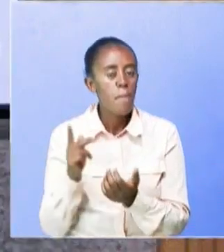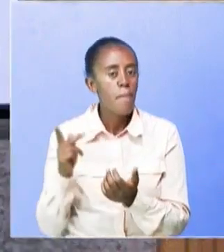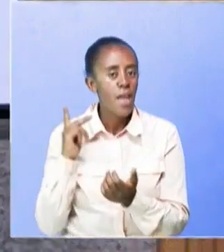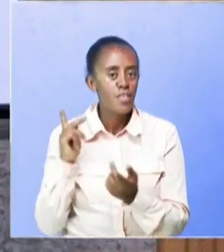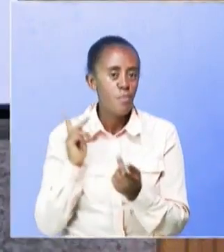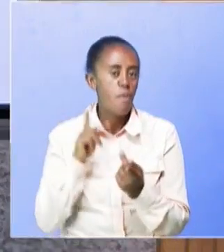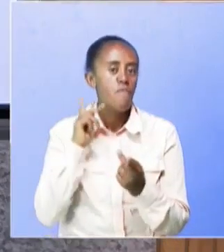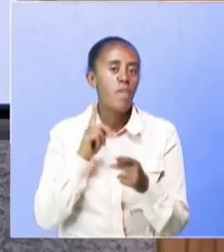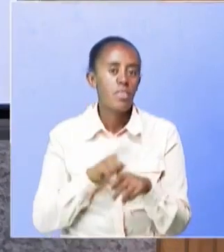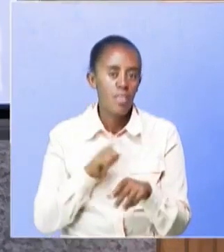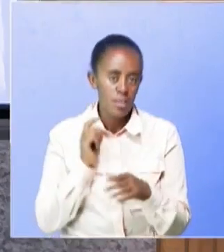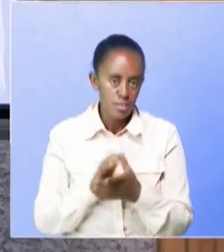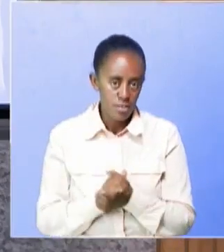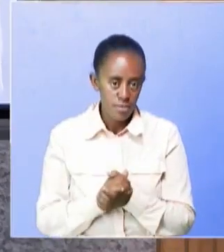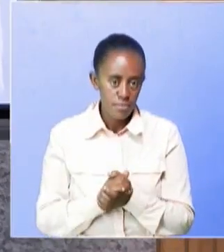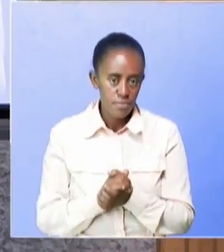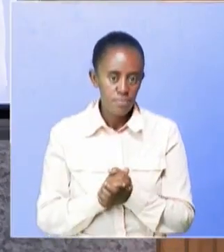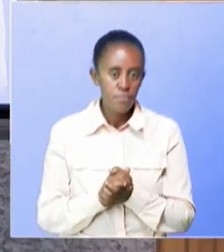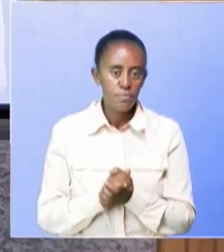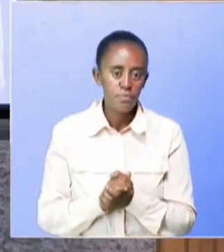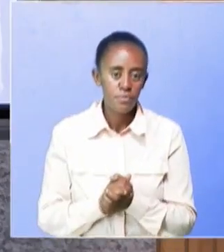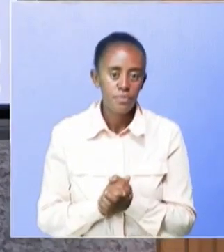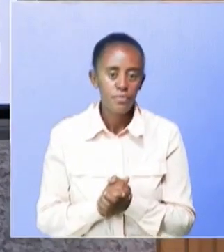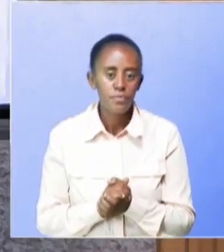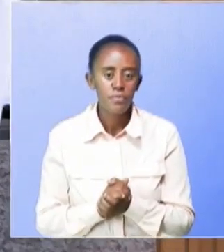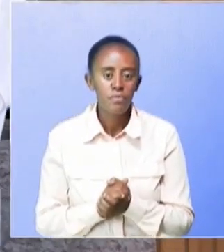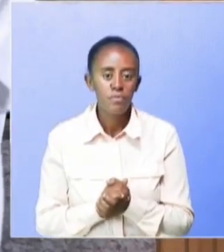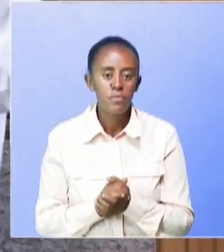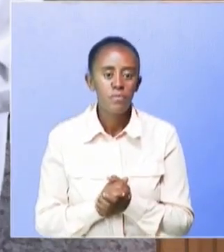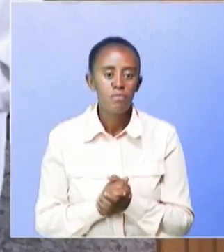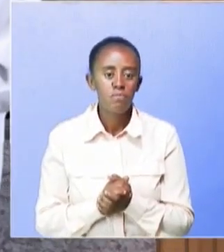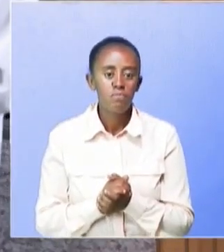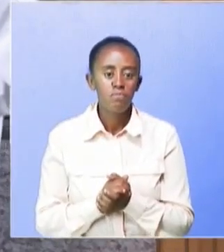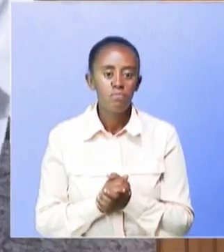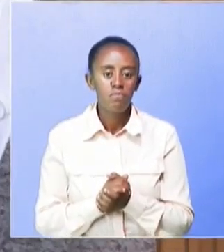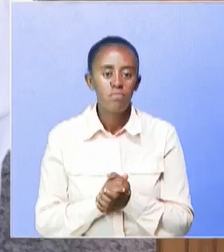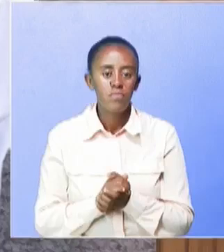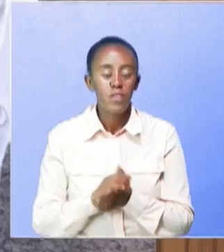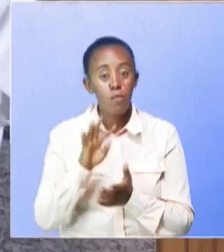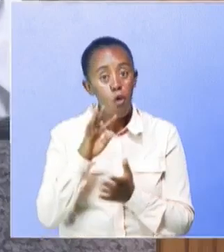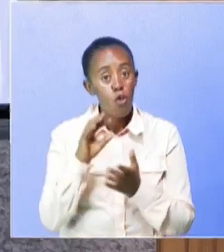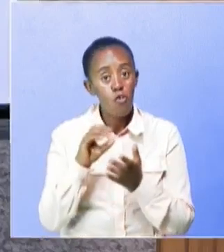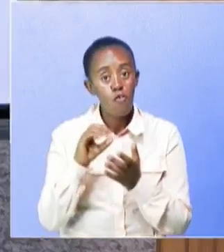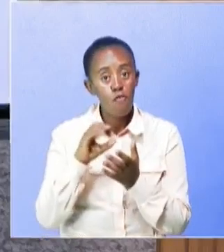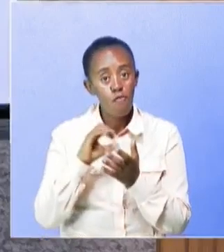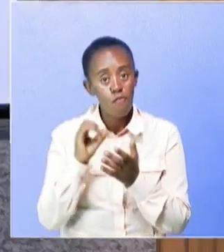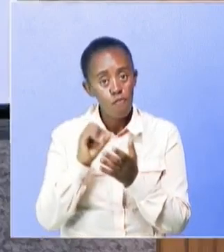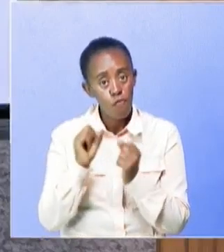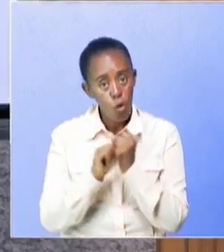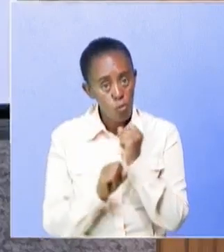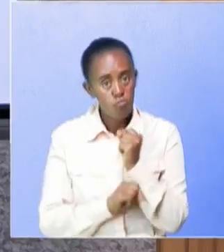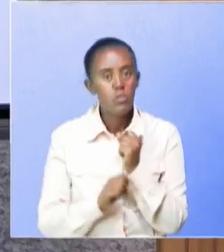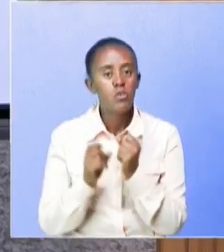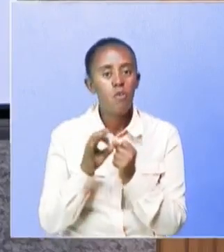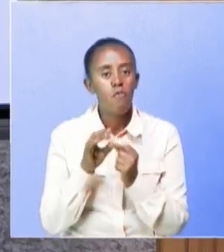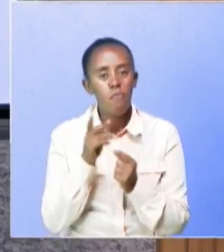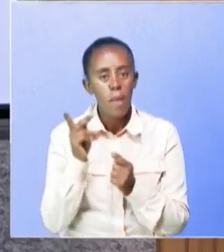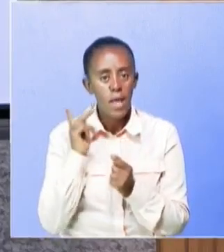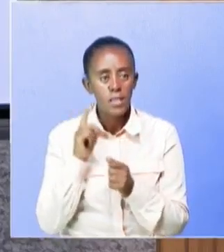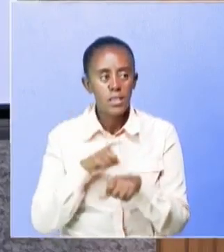tense. And it is, we said, the 4 forms of the past tense.